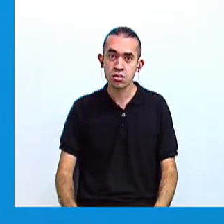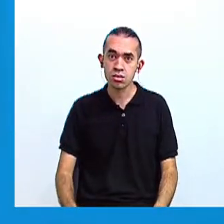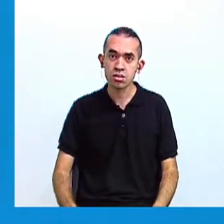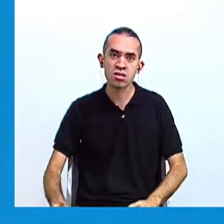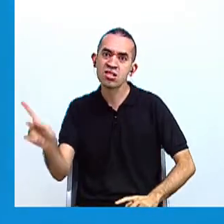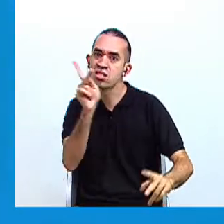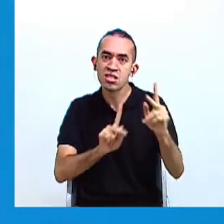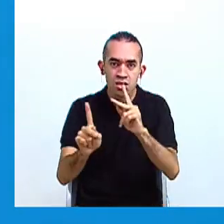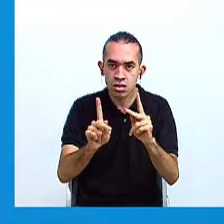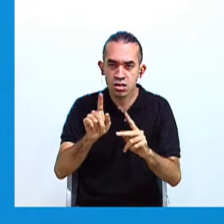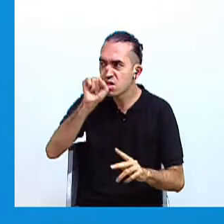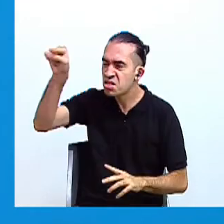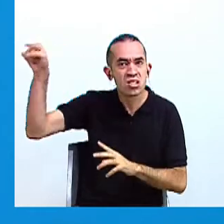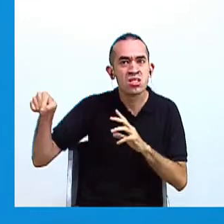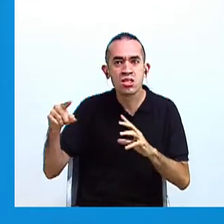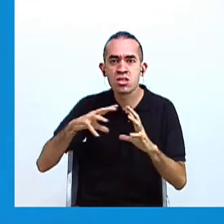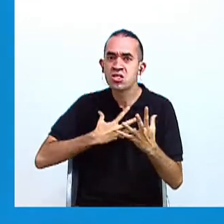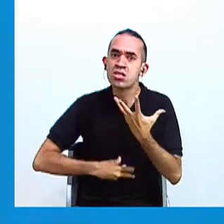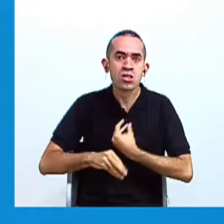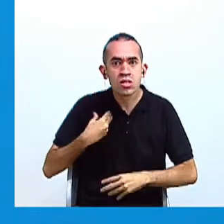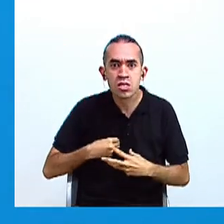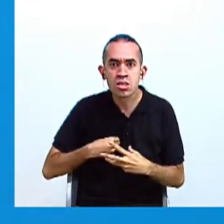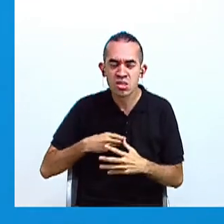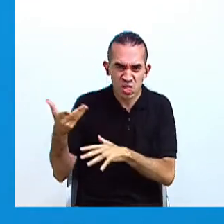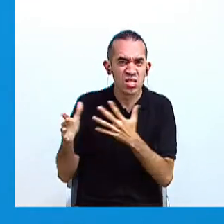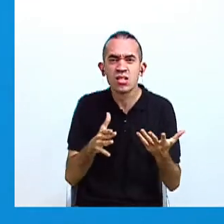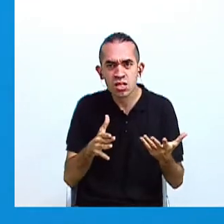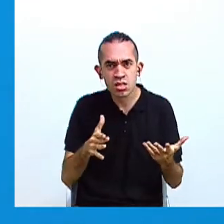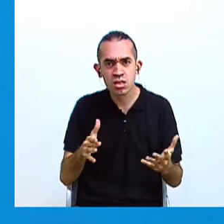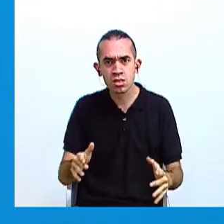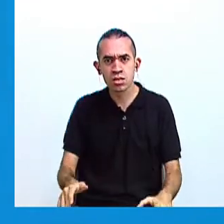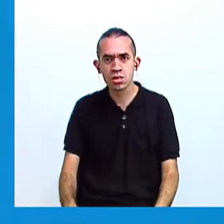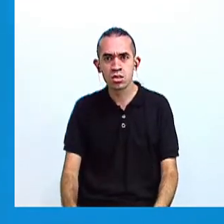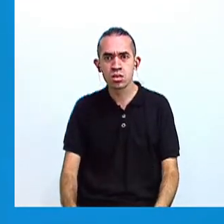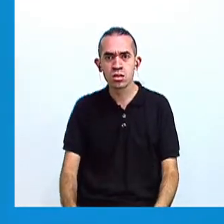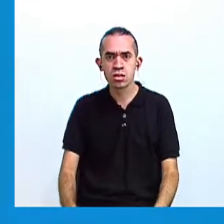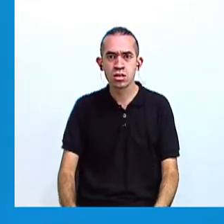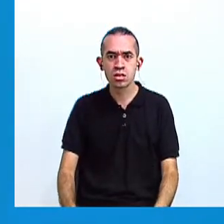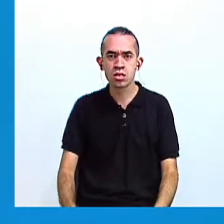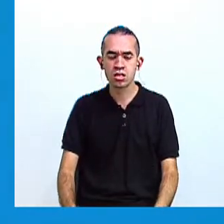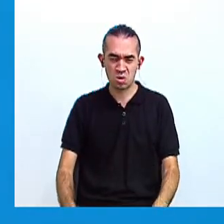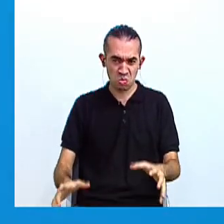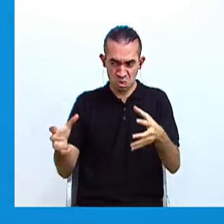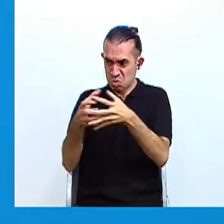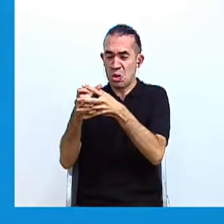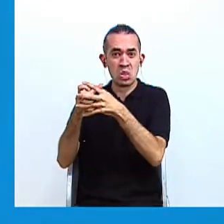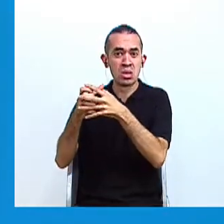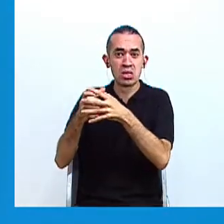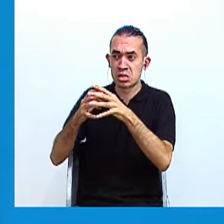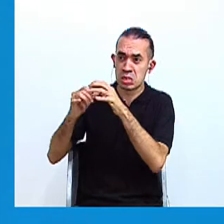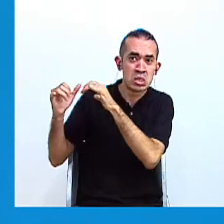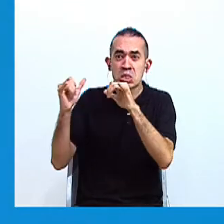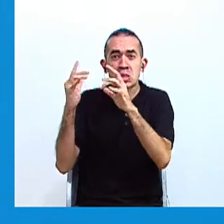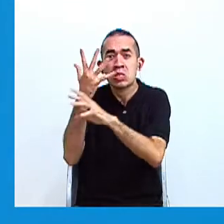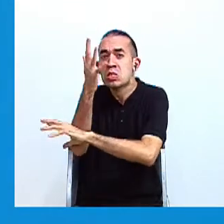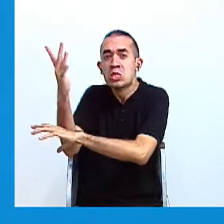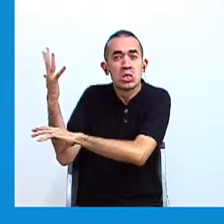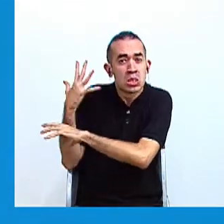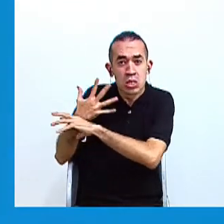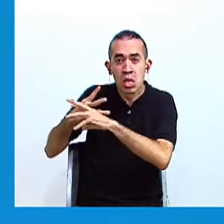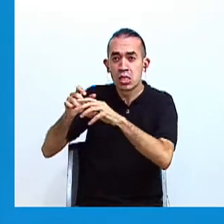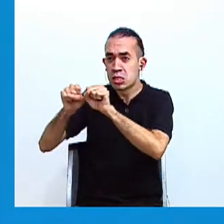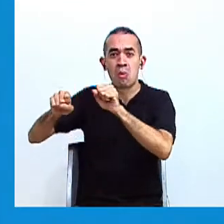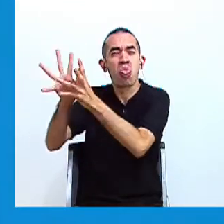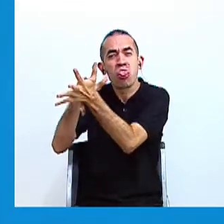People are suffering, people are dying, entire ecosystems are collapsing. We are